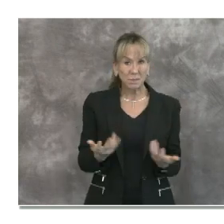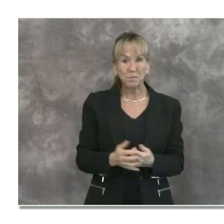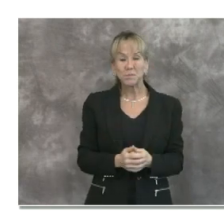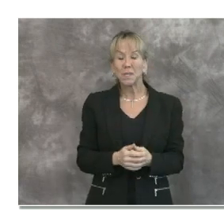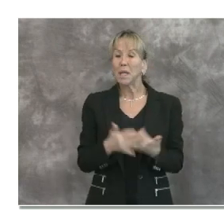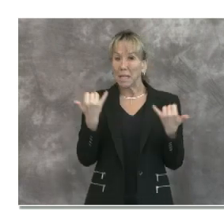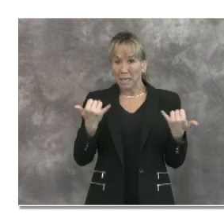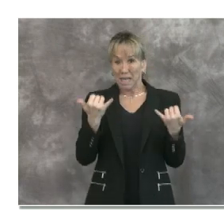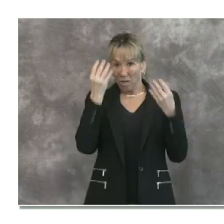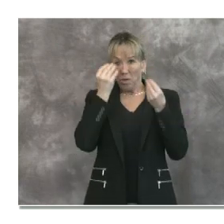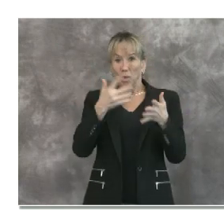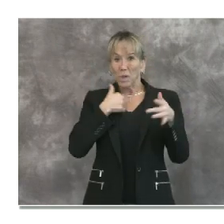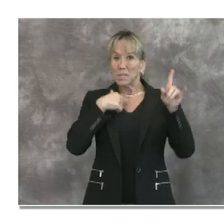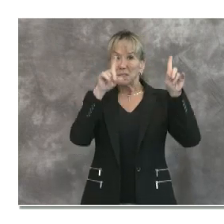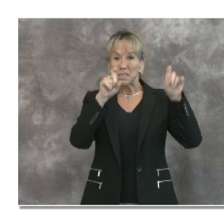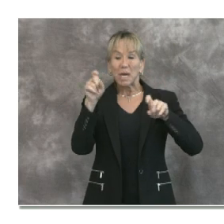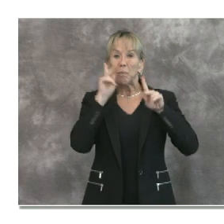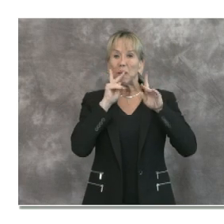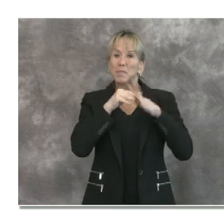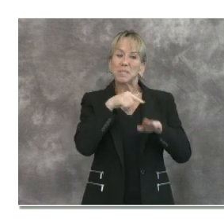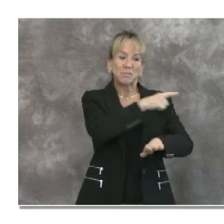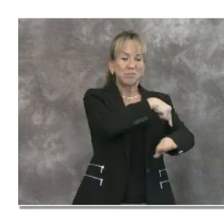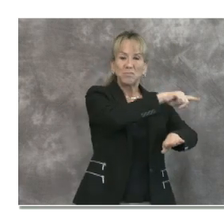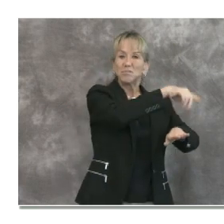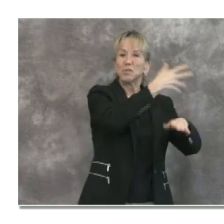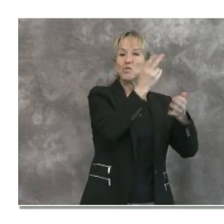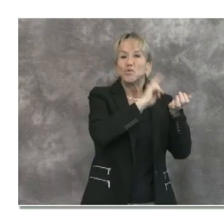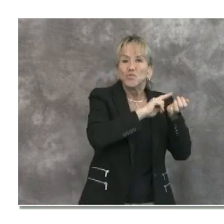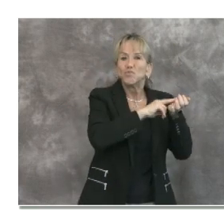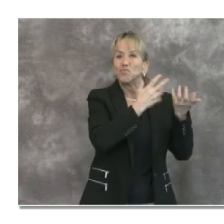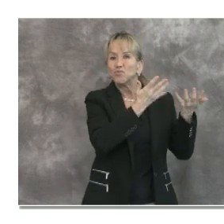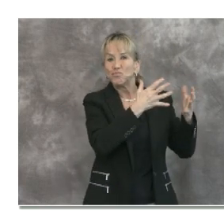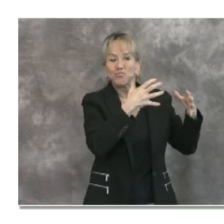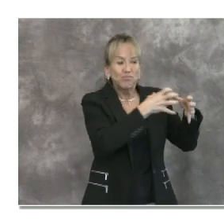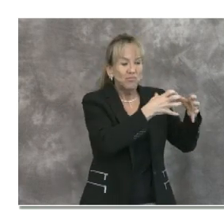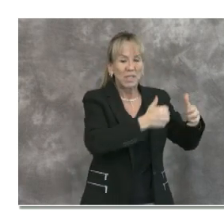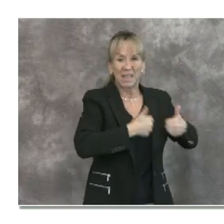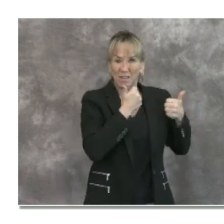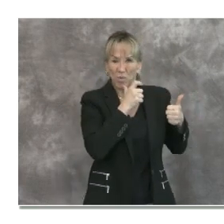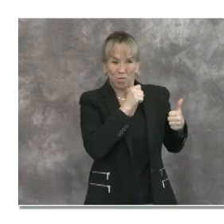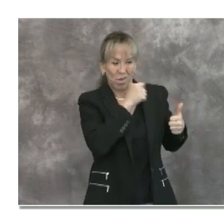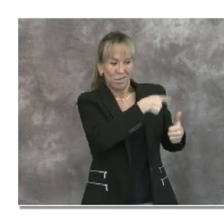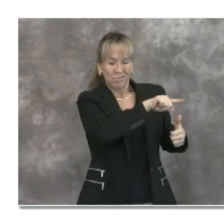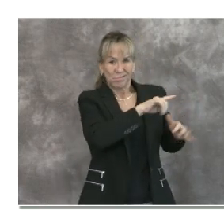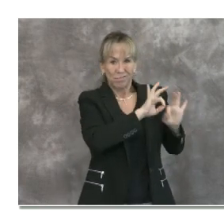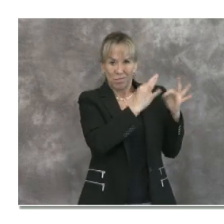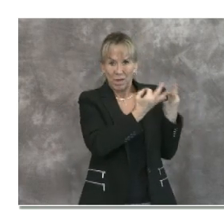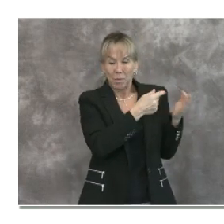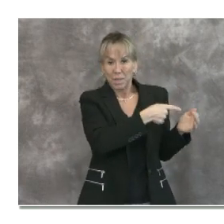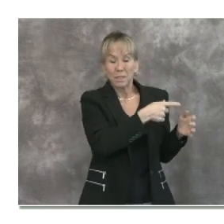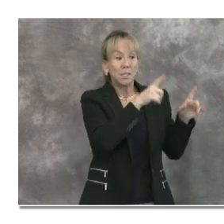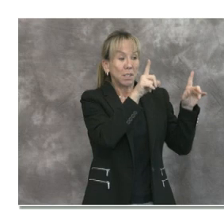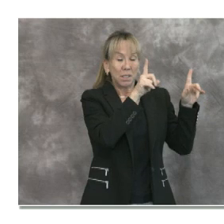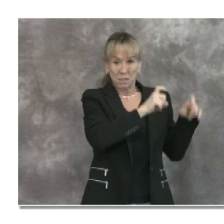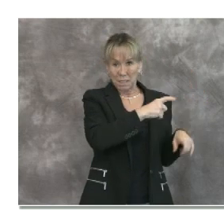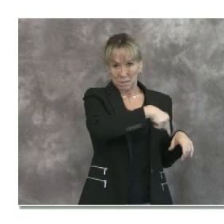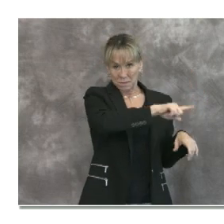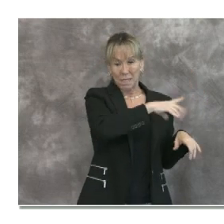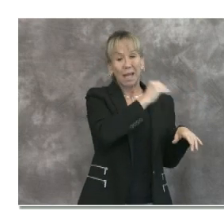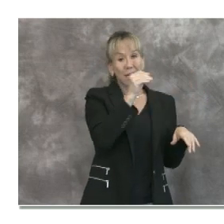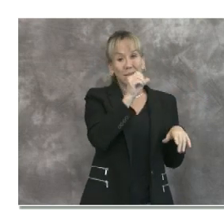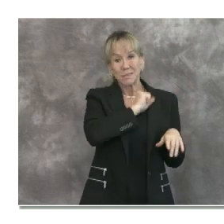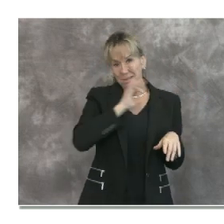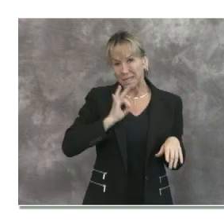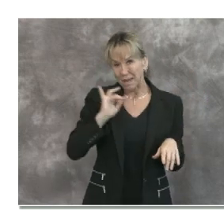are testing individuals in congregate living facilities, both staff and residents, and then other essential